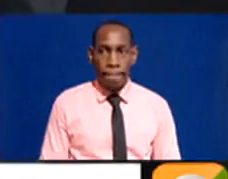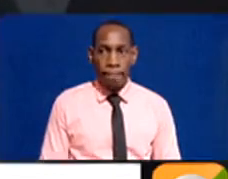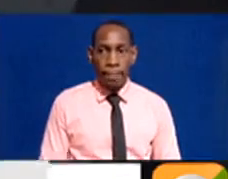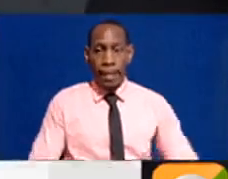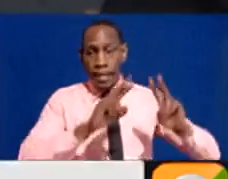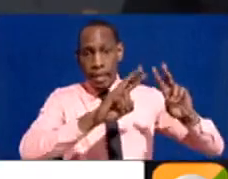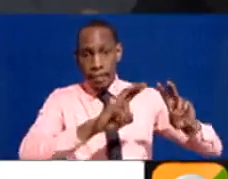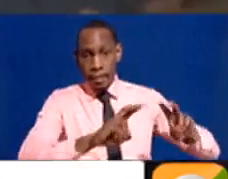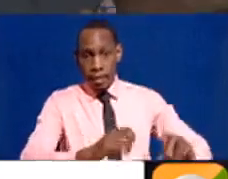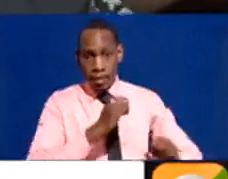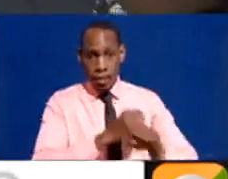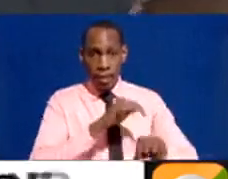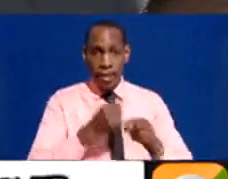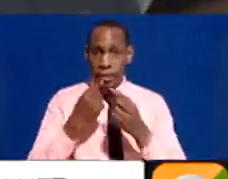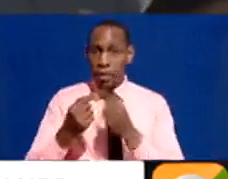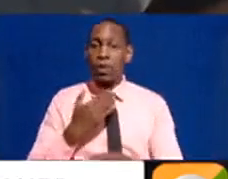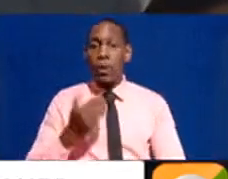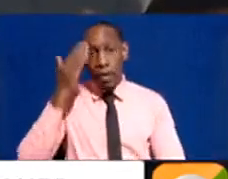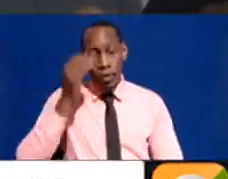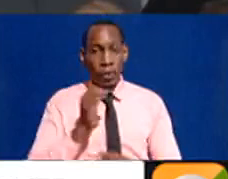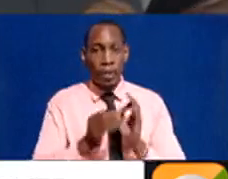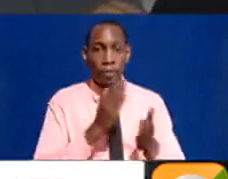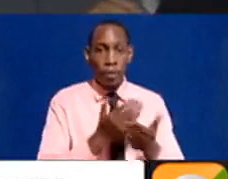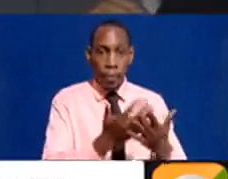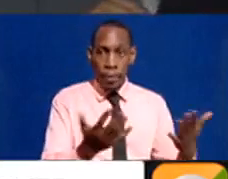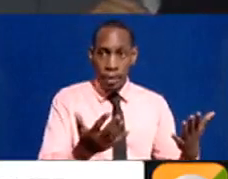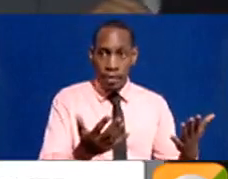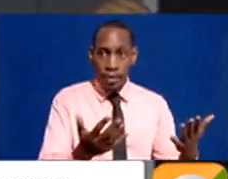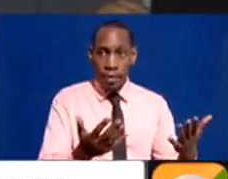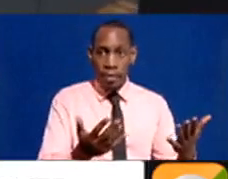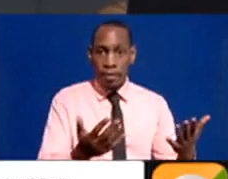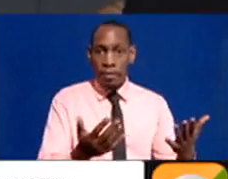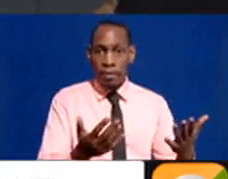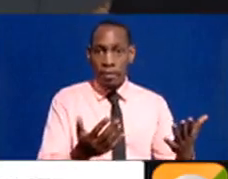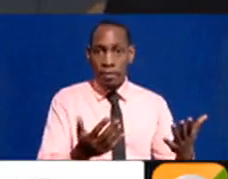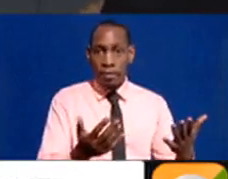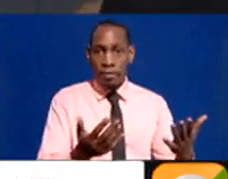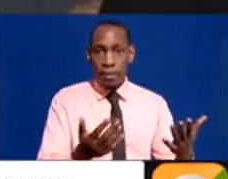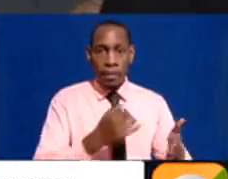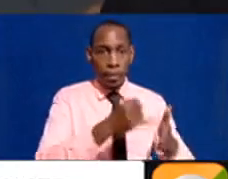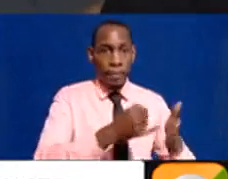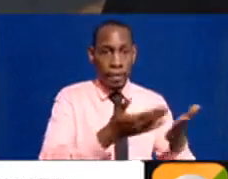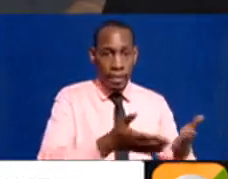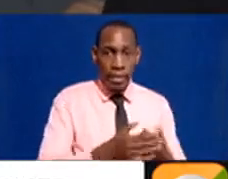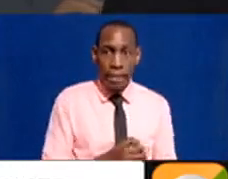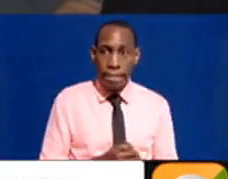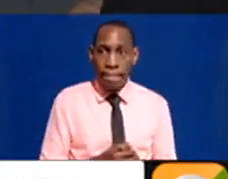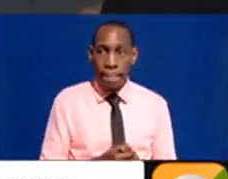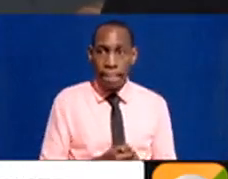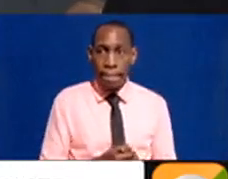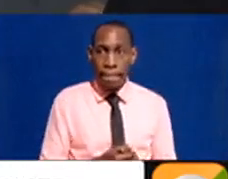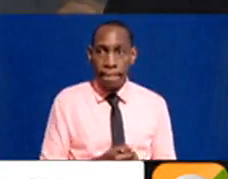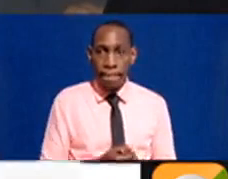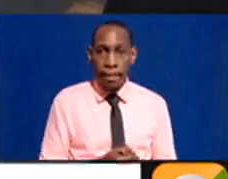Investigations are being conducted as we speak to establish whether indeed these products are from Vine Park or they are being manufactured